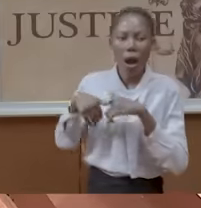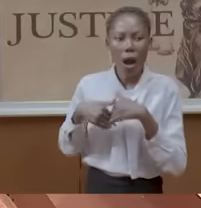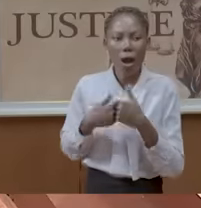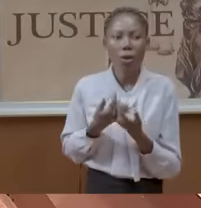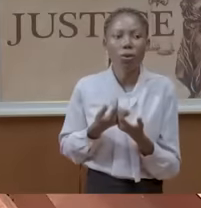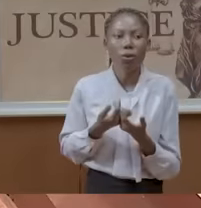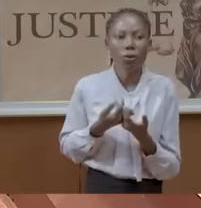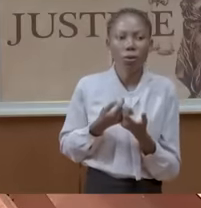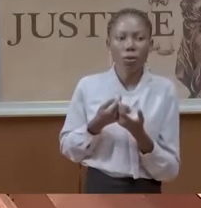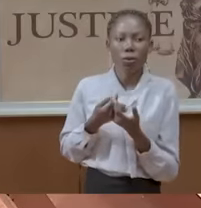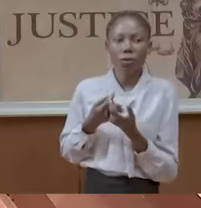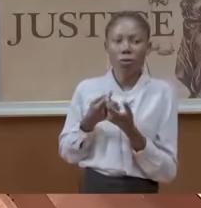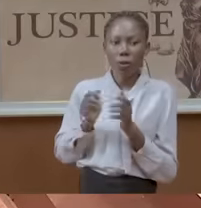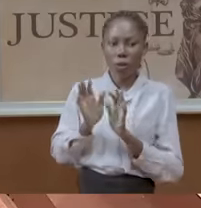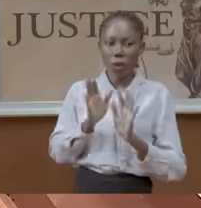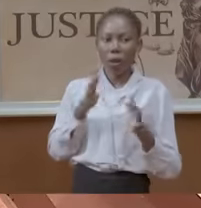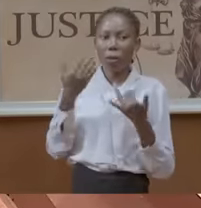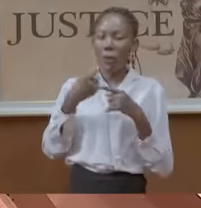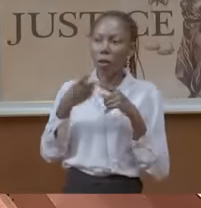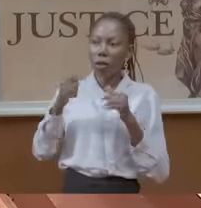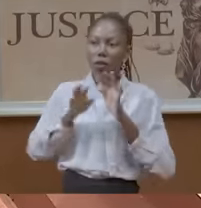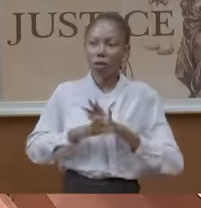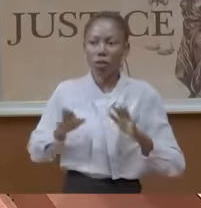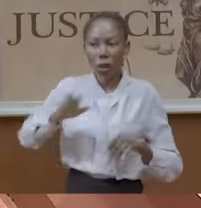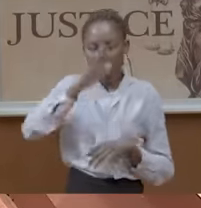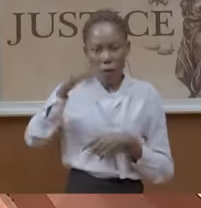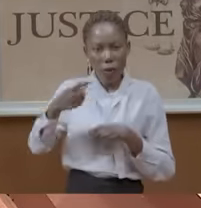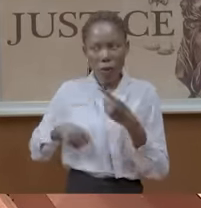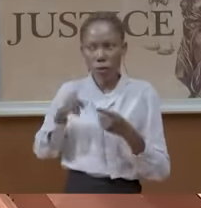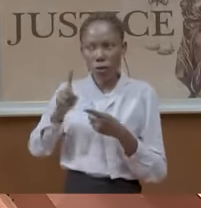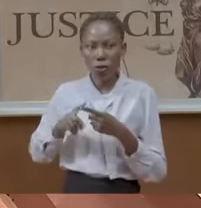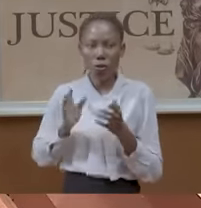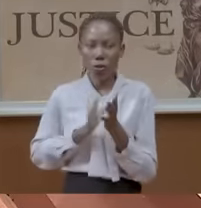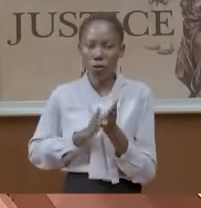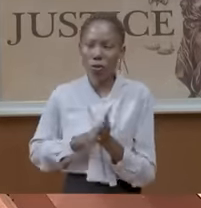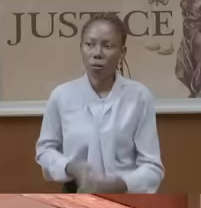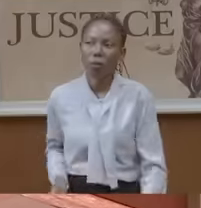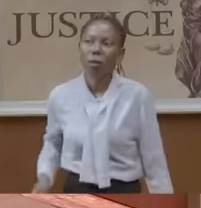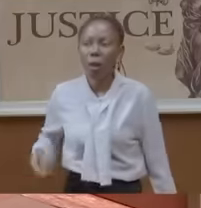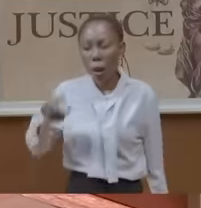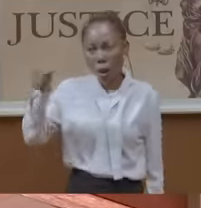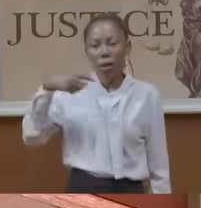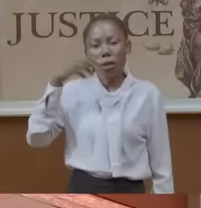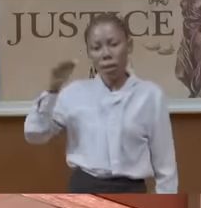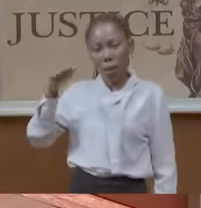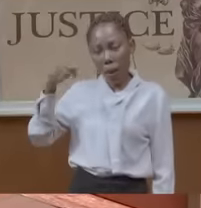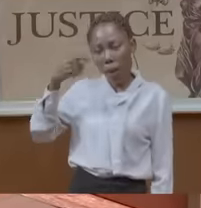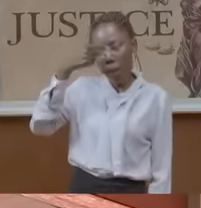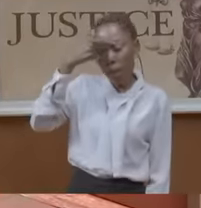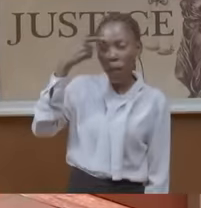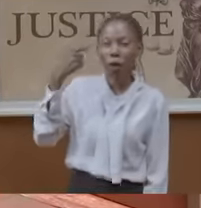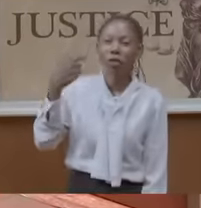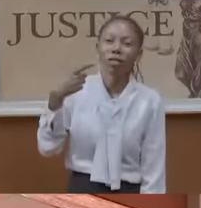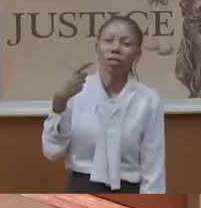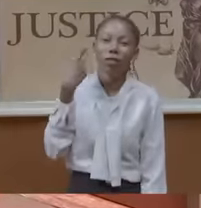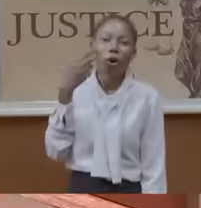children, that's another allegation that the children never went to regular school. Okay, ma'am. Let me answer the question. Okay. Because the issue of our